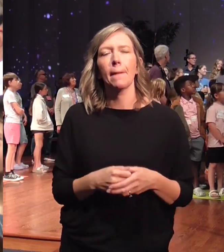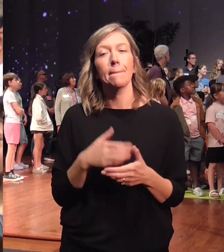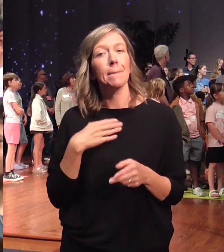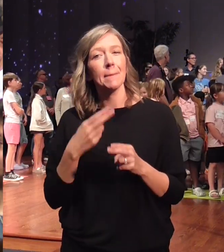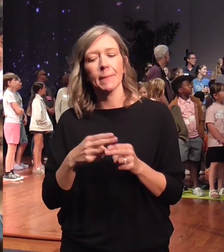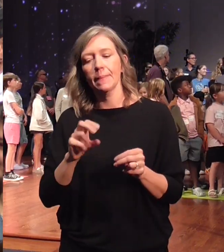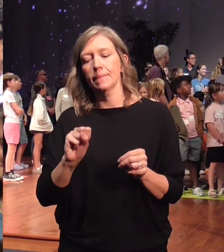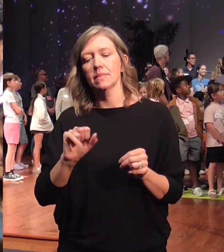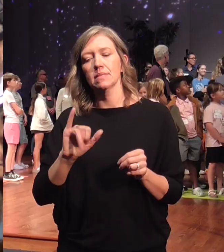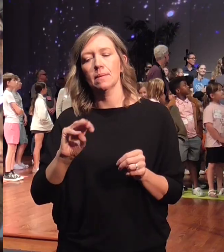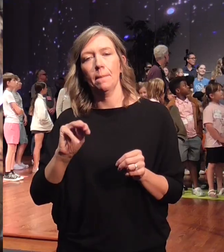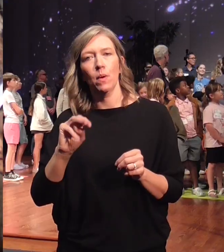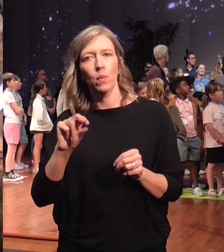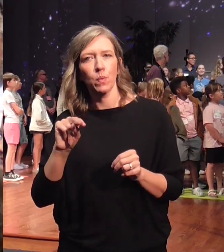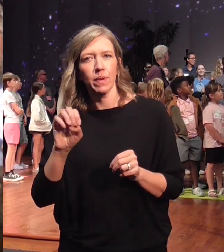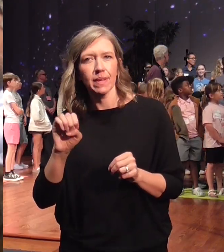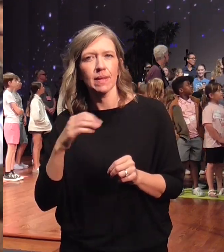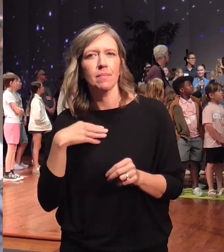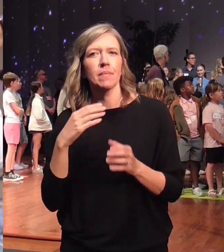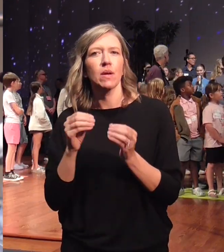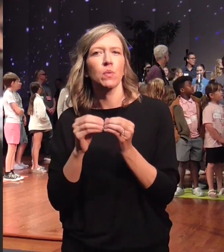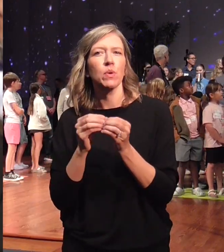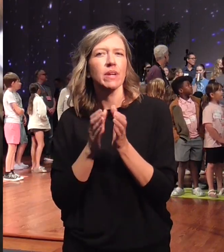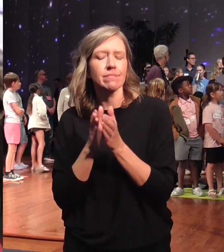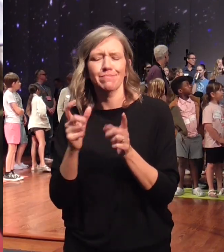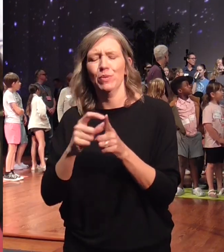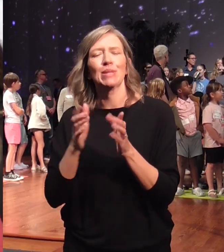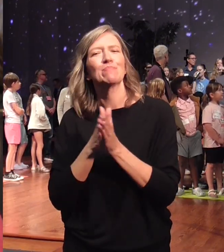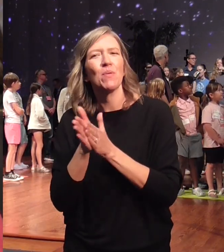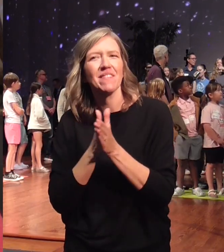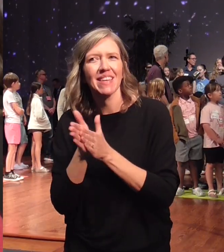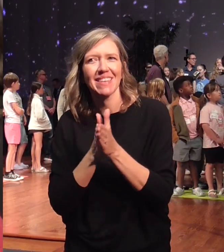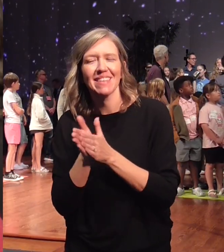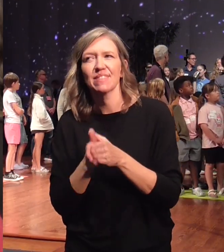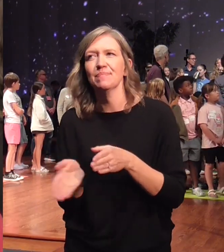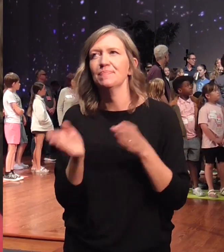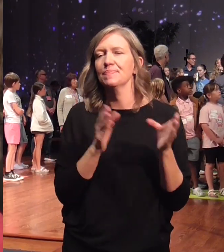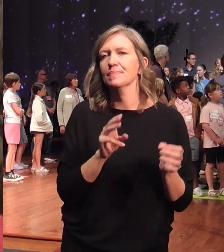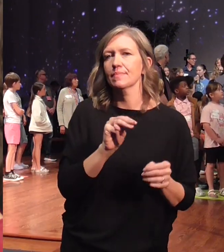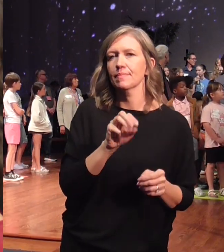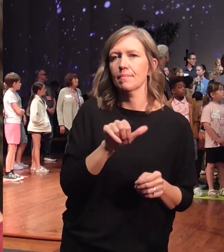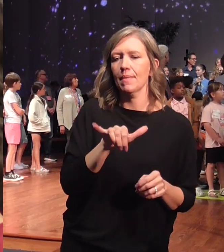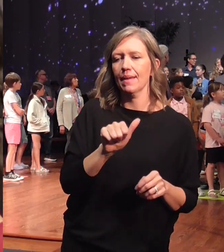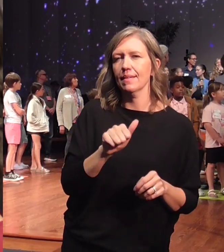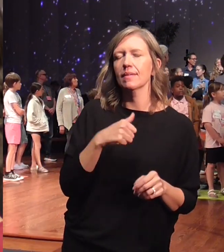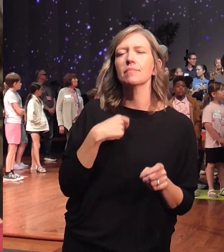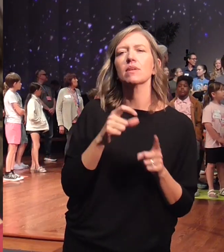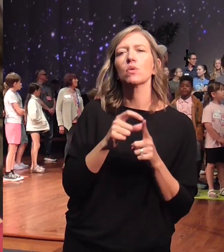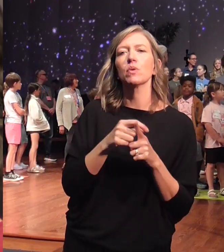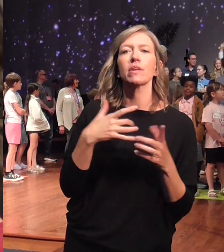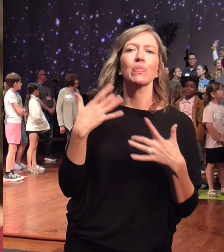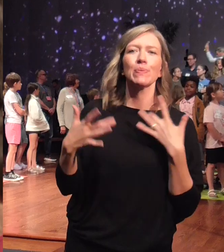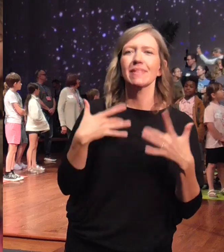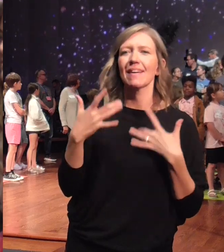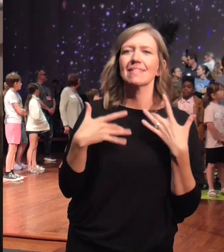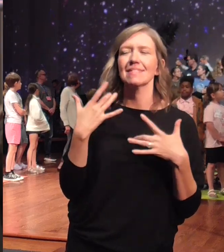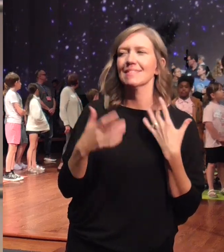name's Simone, and my power word is motivated. My name is Maya, and my power word is